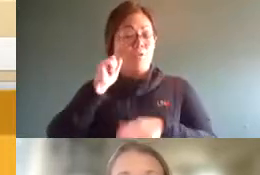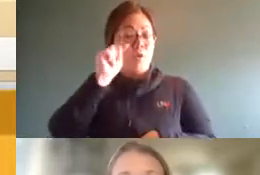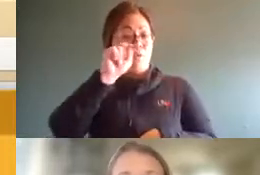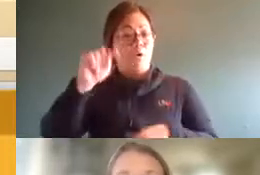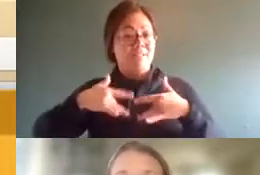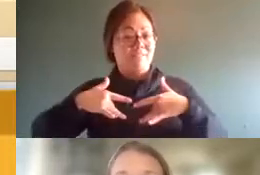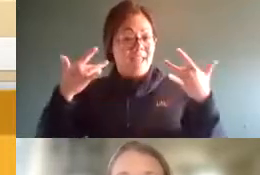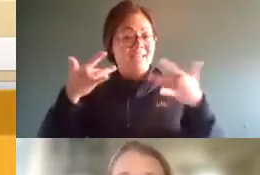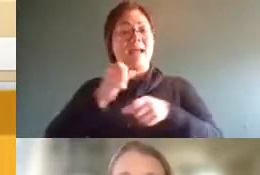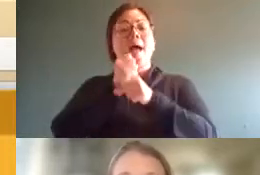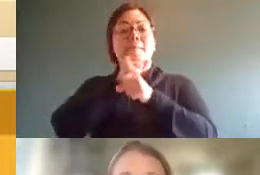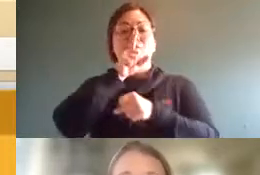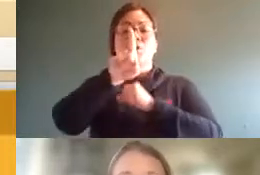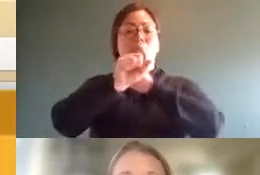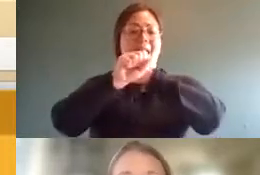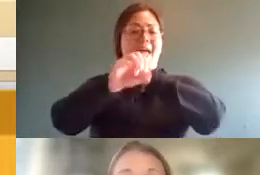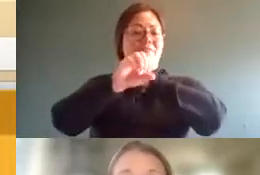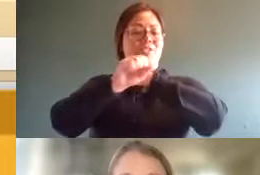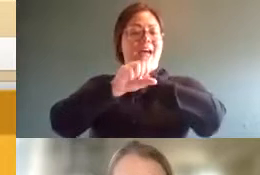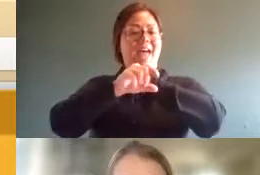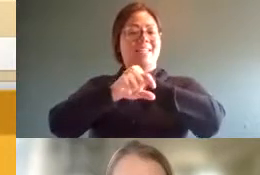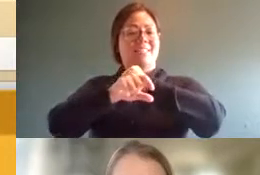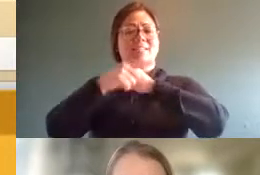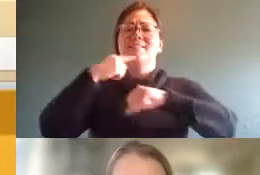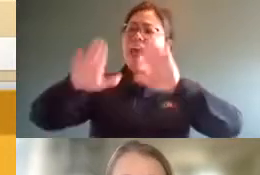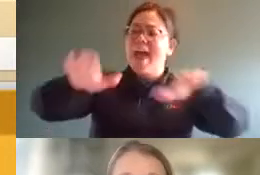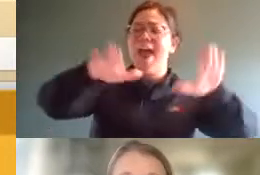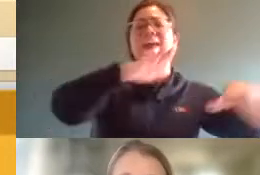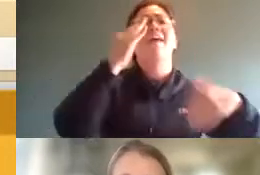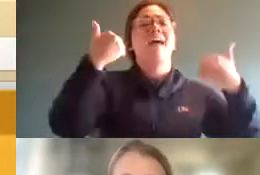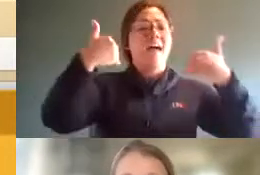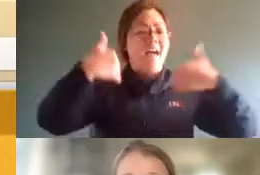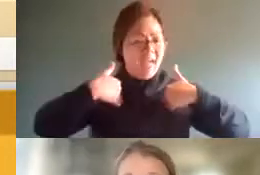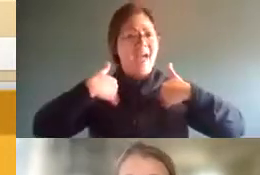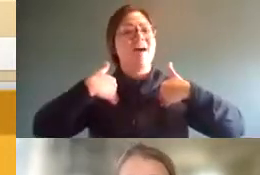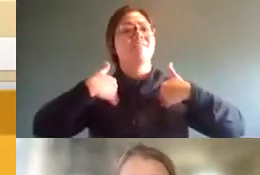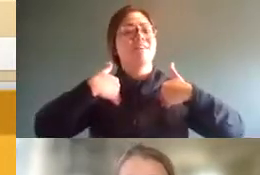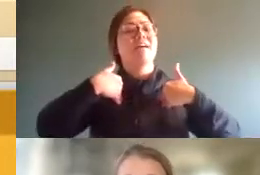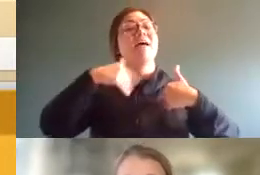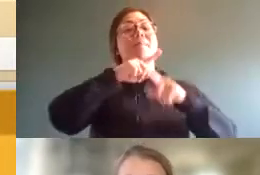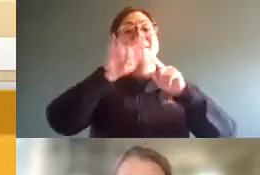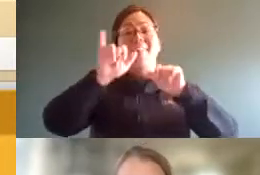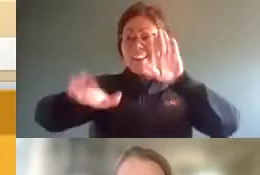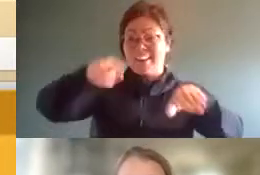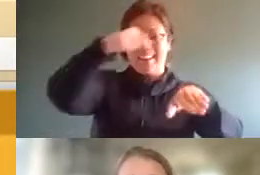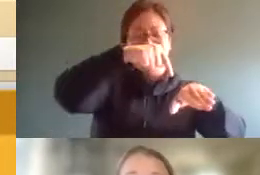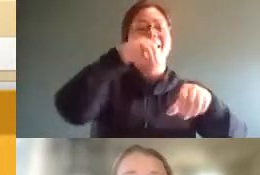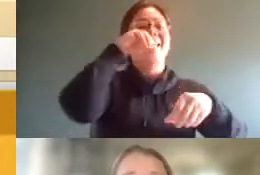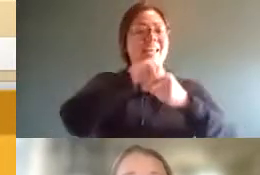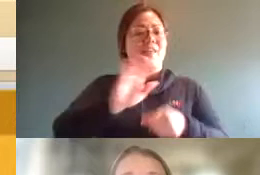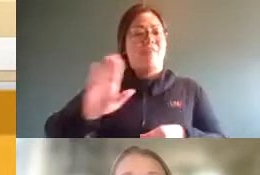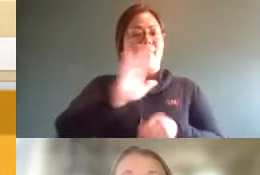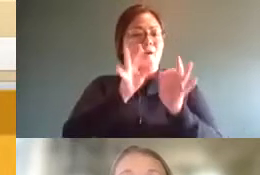to make sure that you're advertising the information about those events in the languages in which you're going to provide